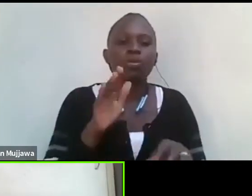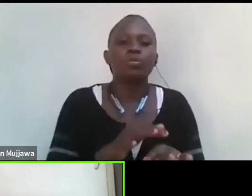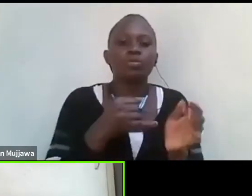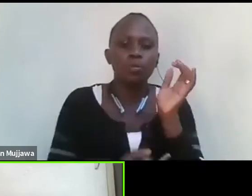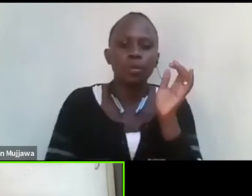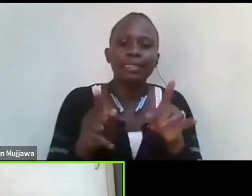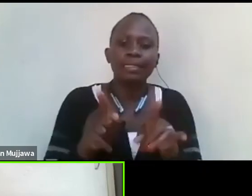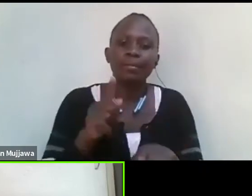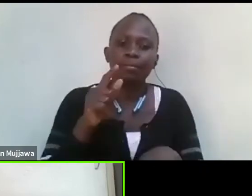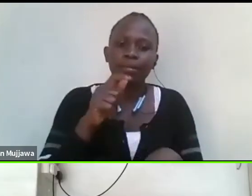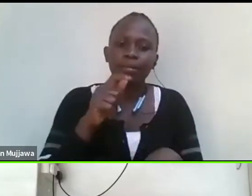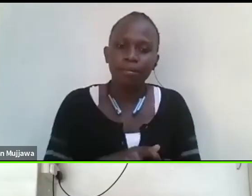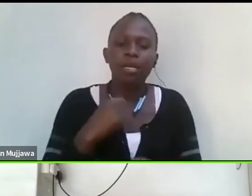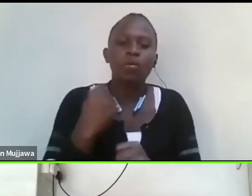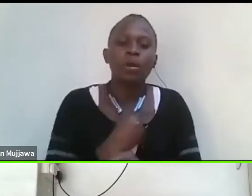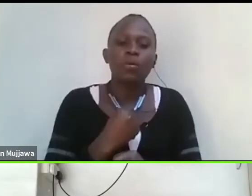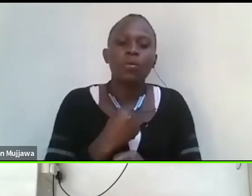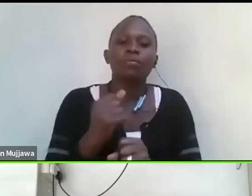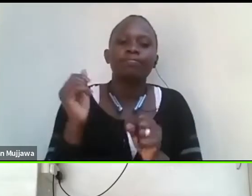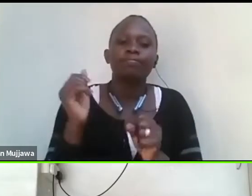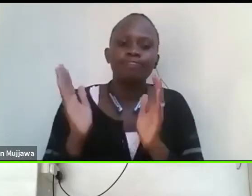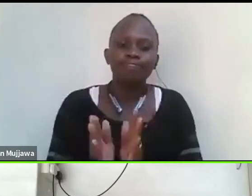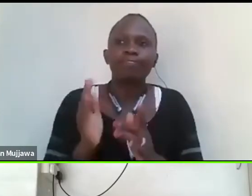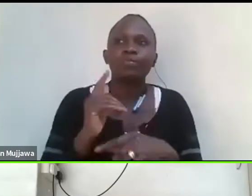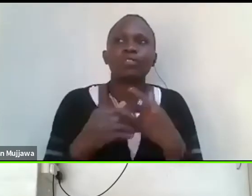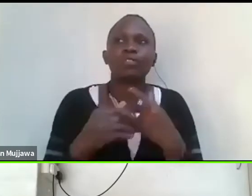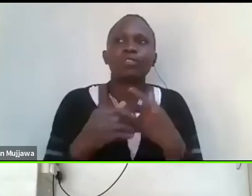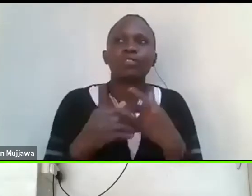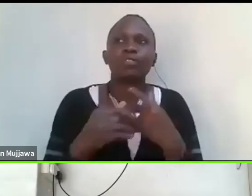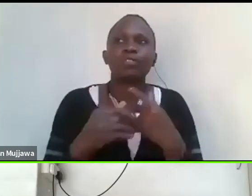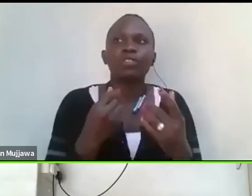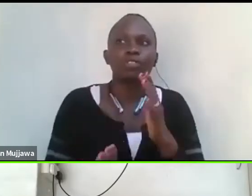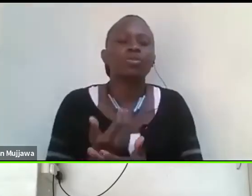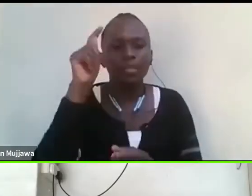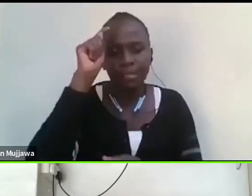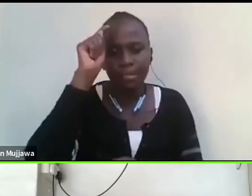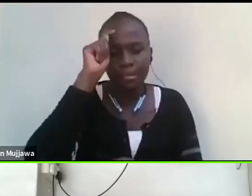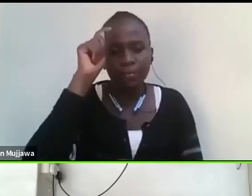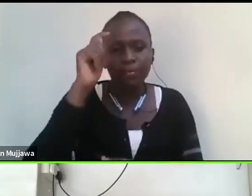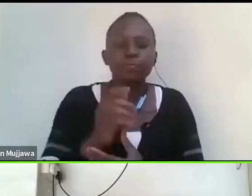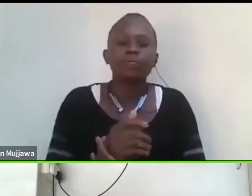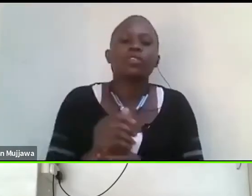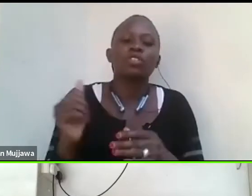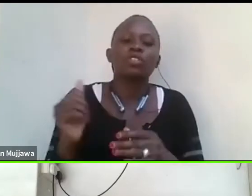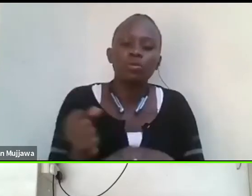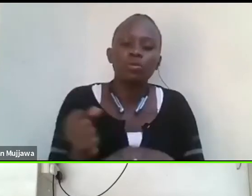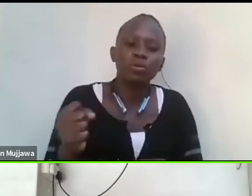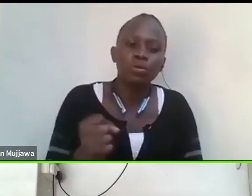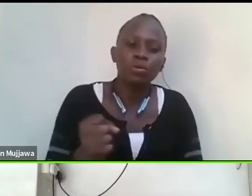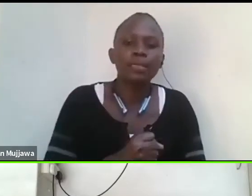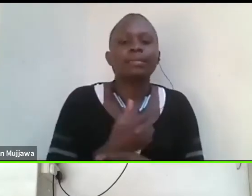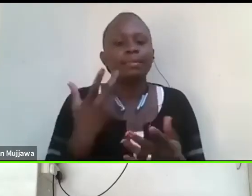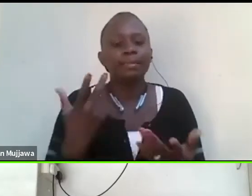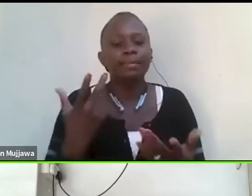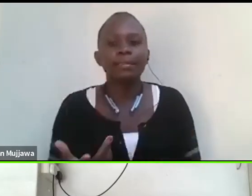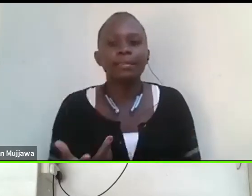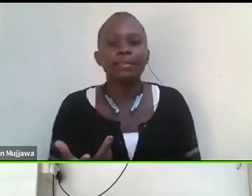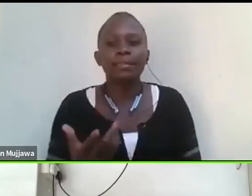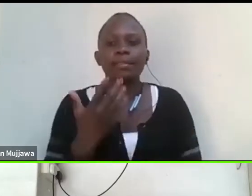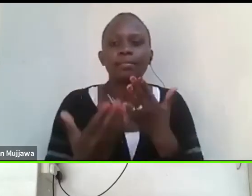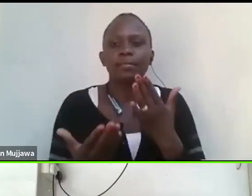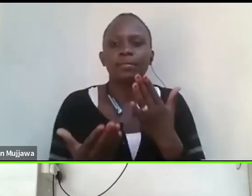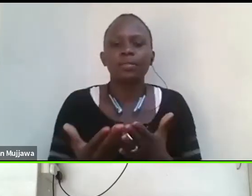new talent that needs to come in. Recruitment, unless if it is that a very much critical role, you see all that was